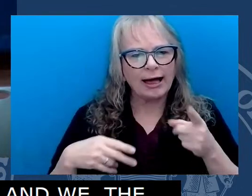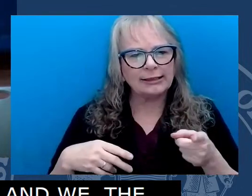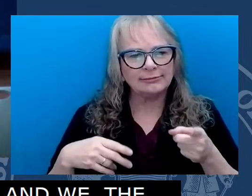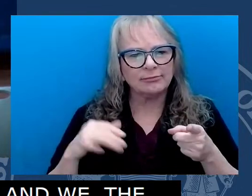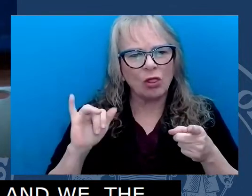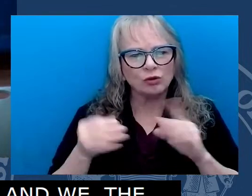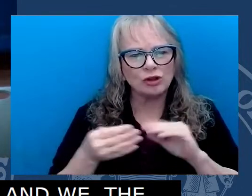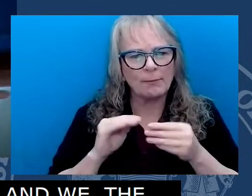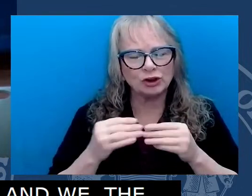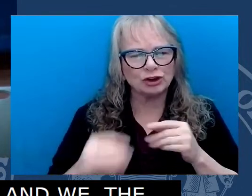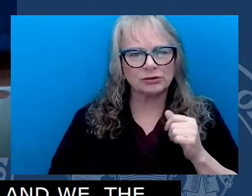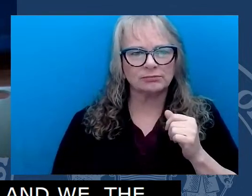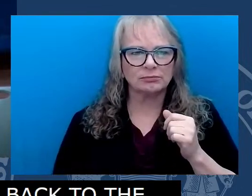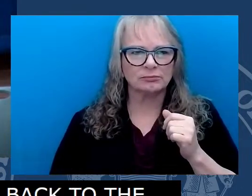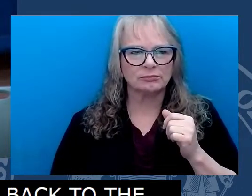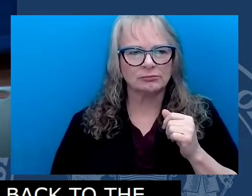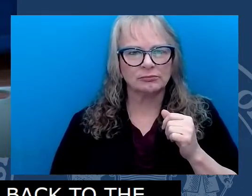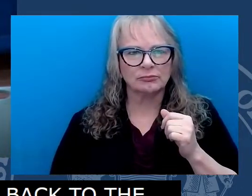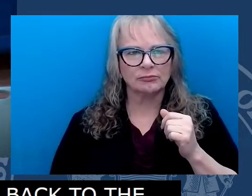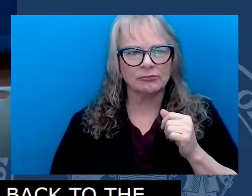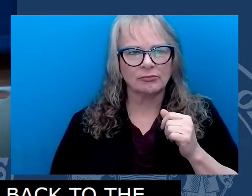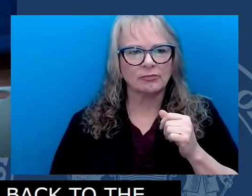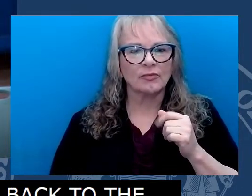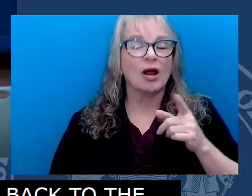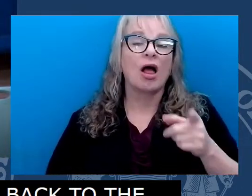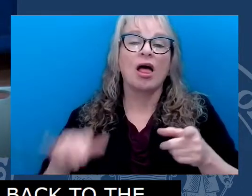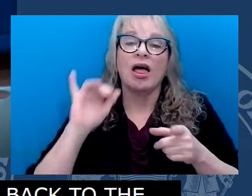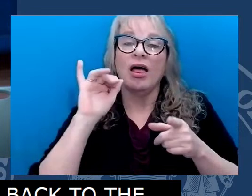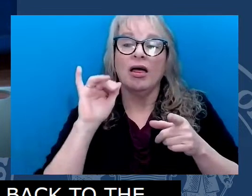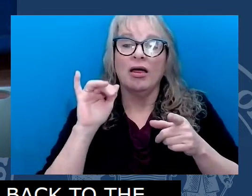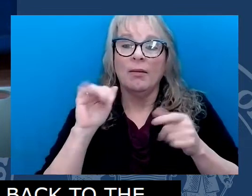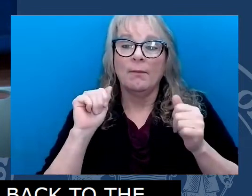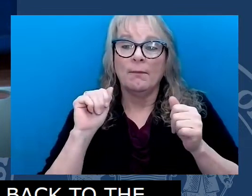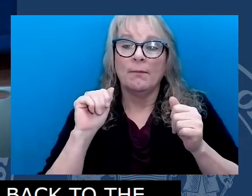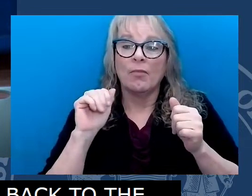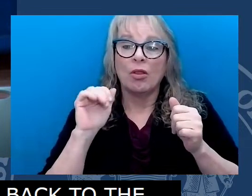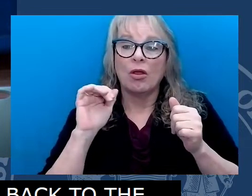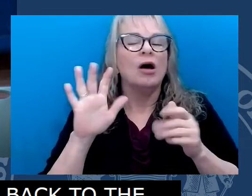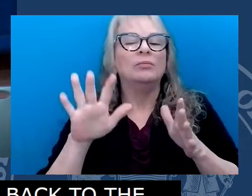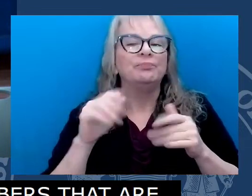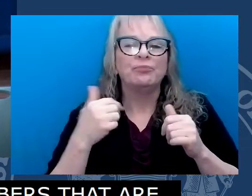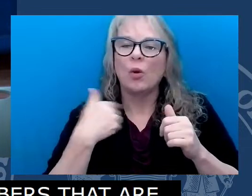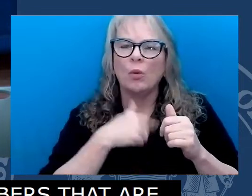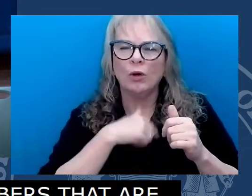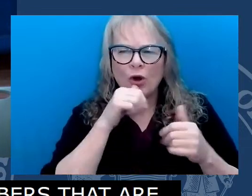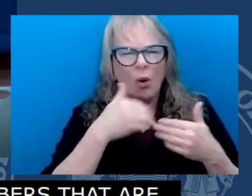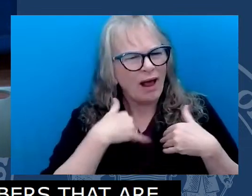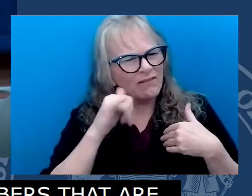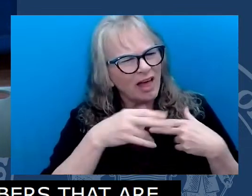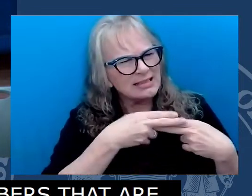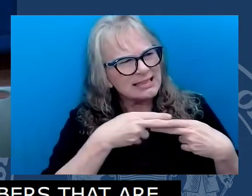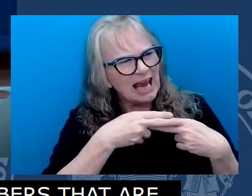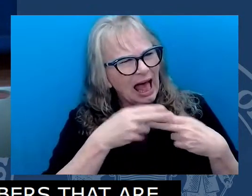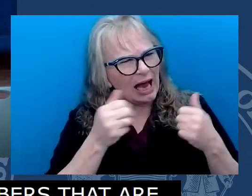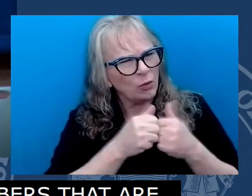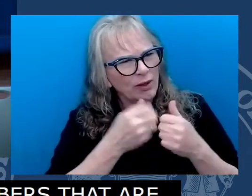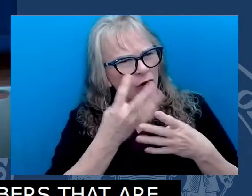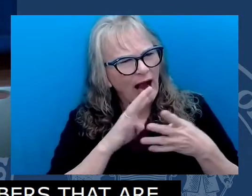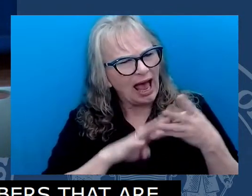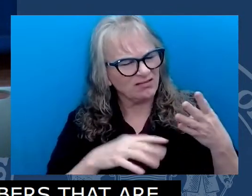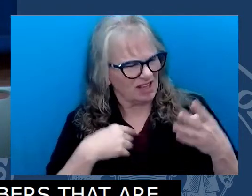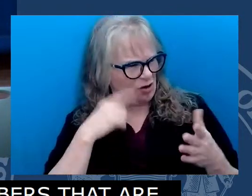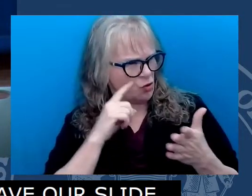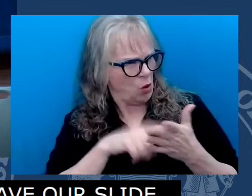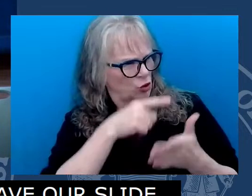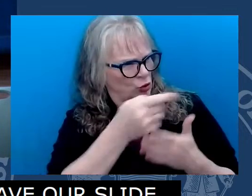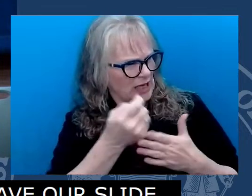The numbers that are driving the state budget the most, so if we don't have our slide with the graphs in it, I noticed. You took that out.